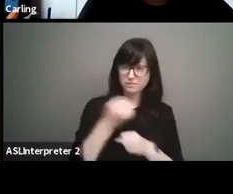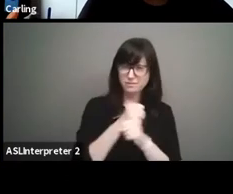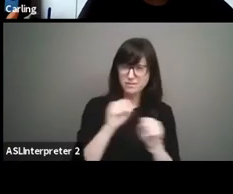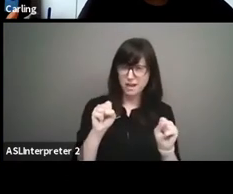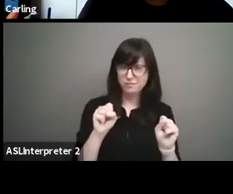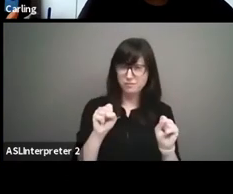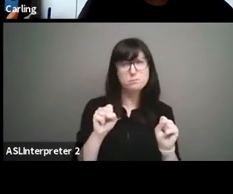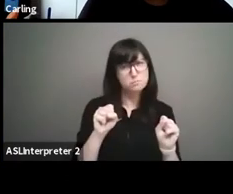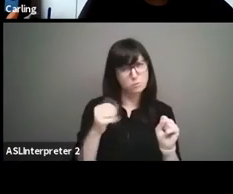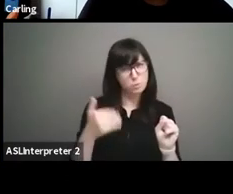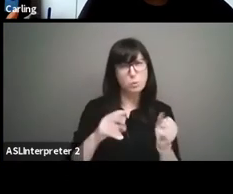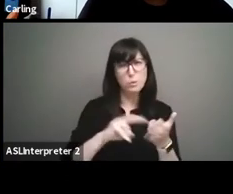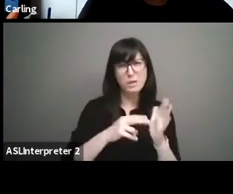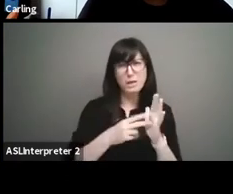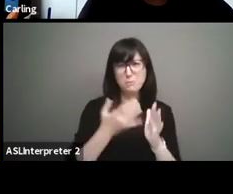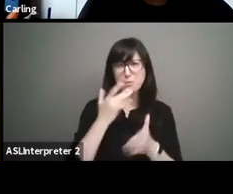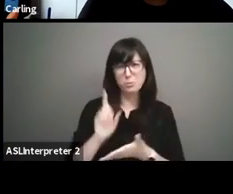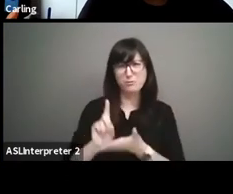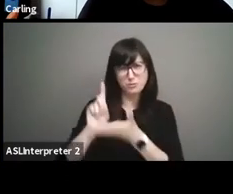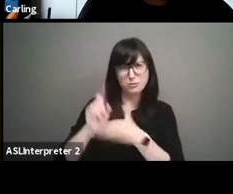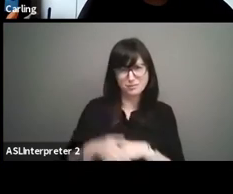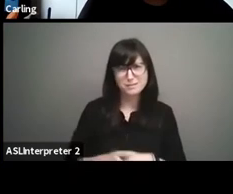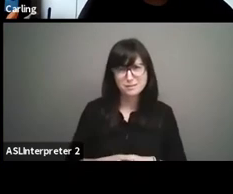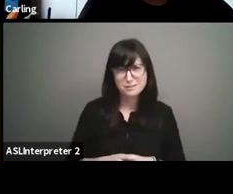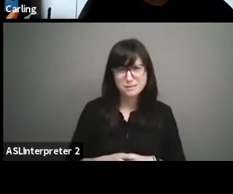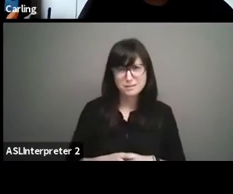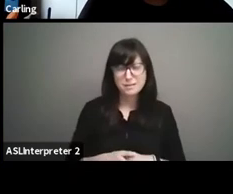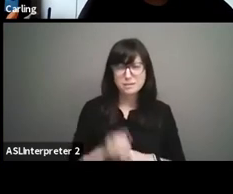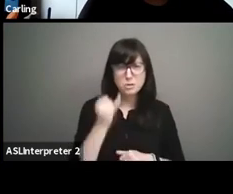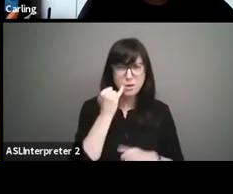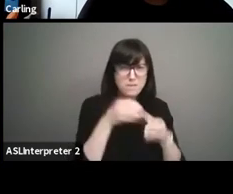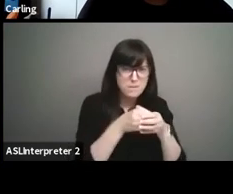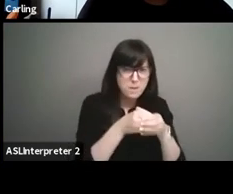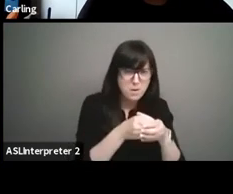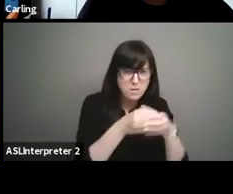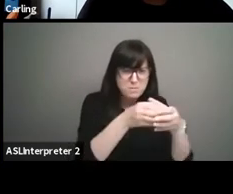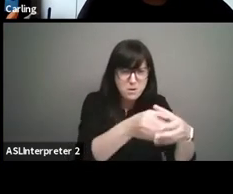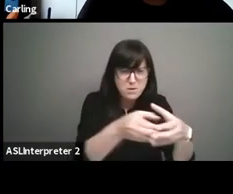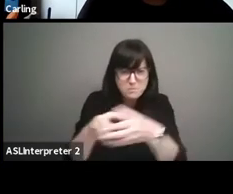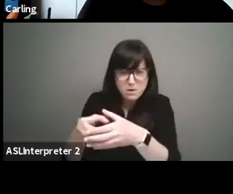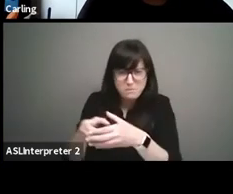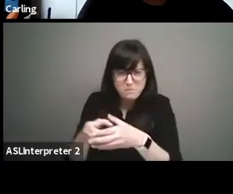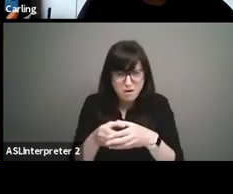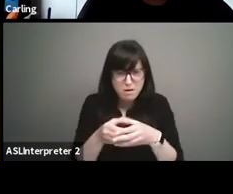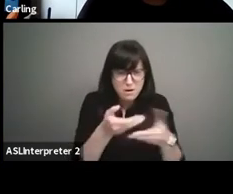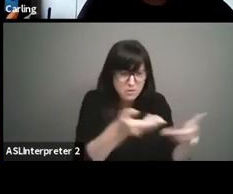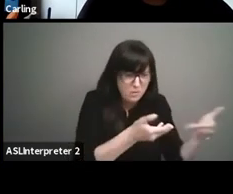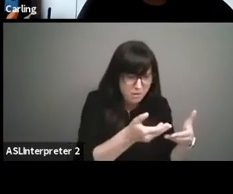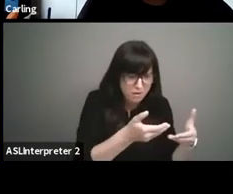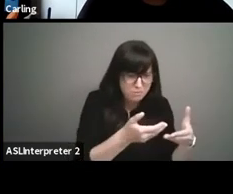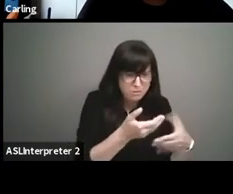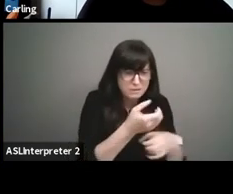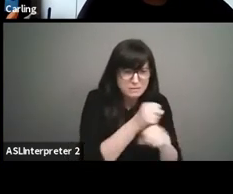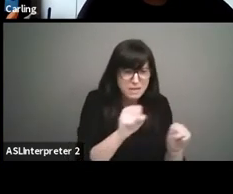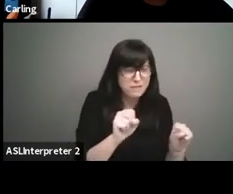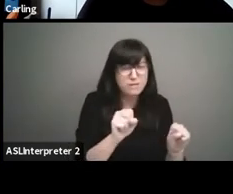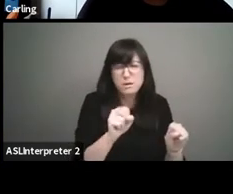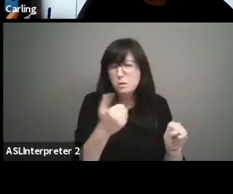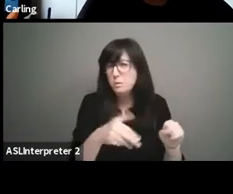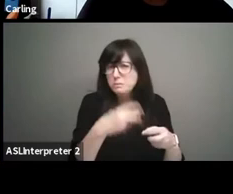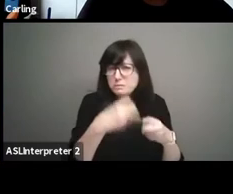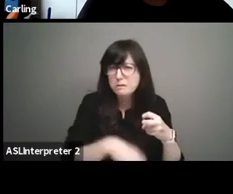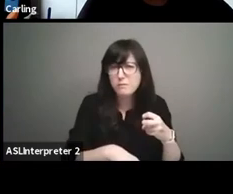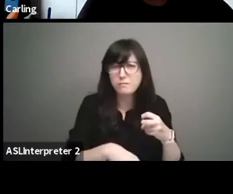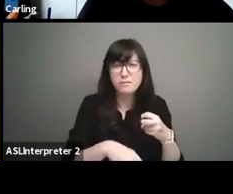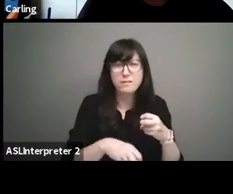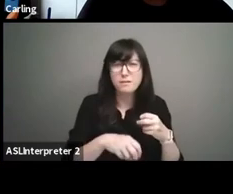So we've had to fight to create whatever little spaces we have. You know, so much was taken from Indigenous folks